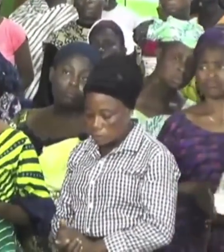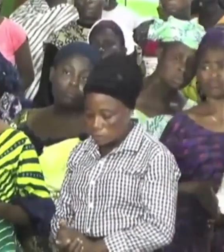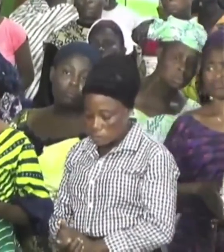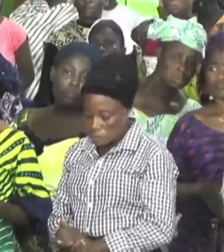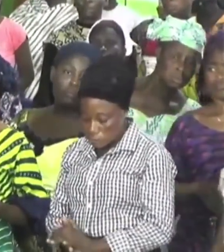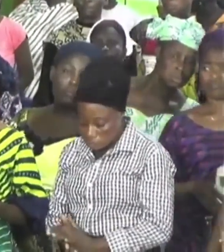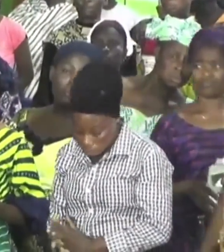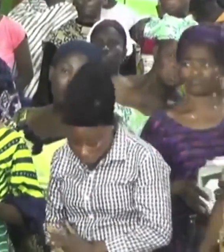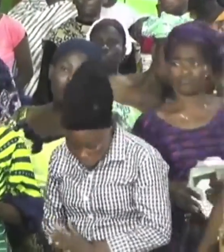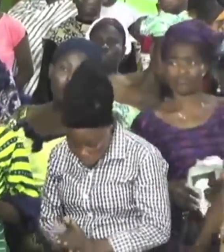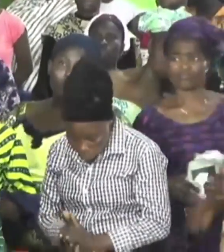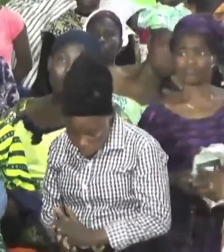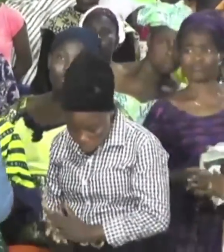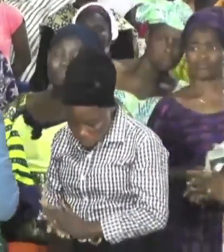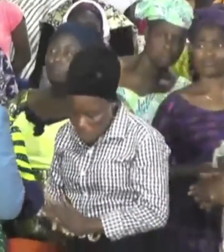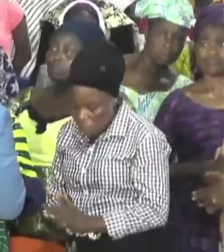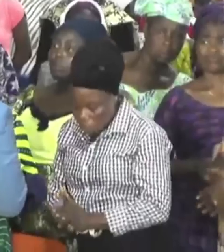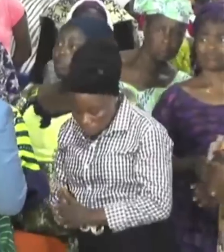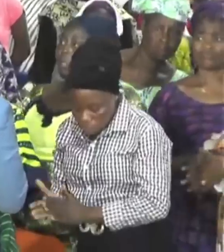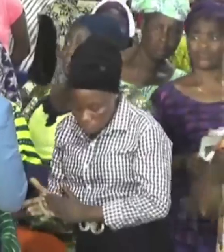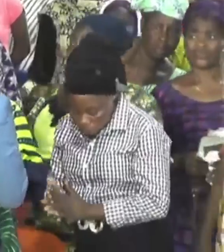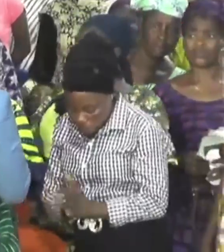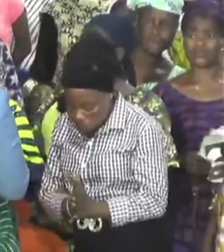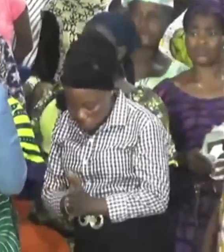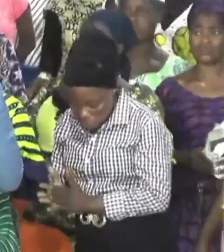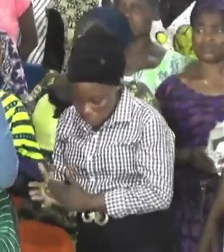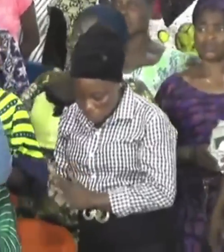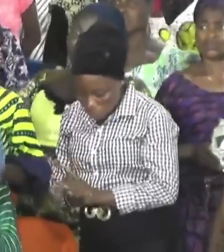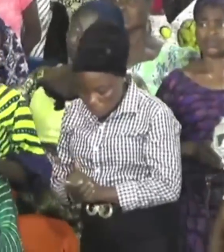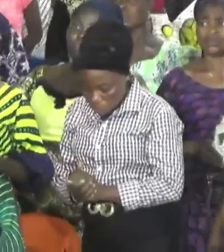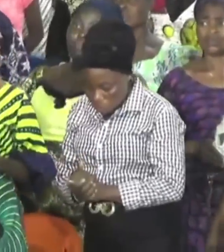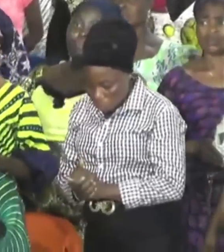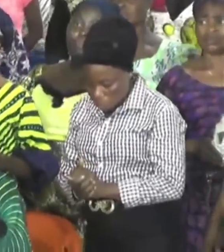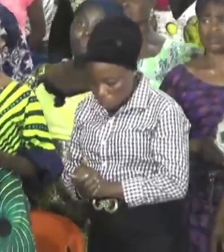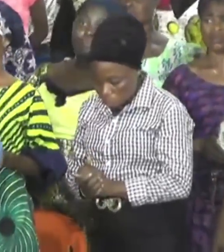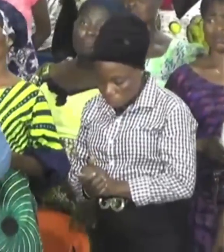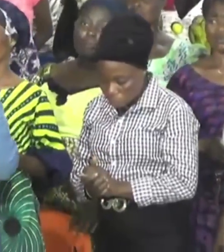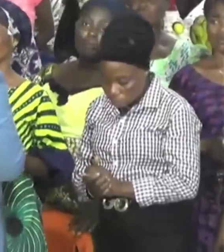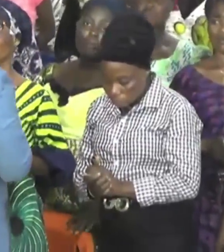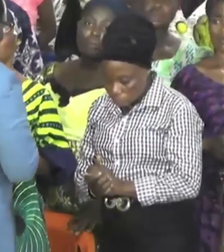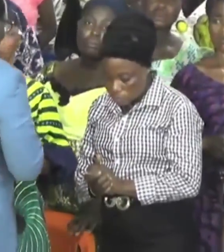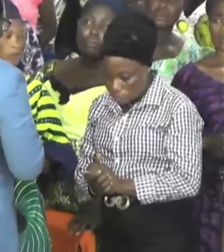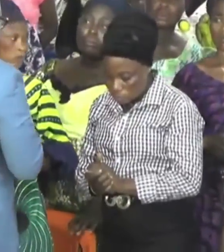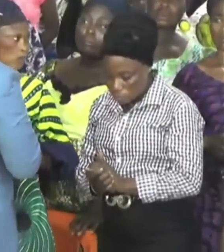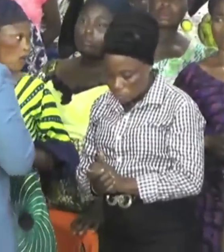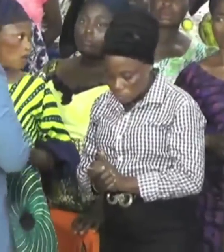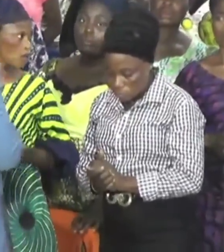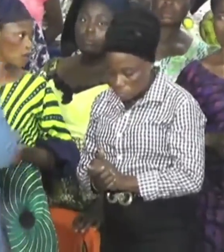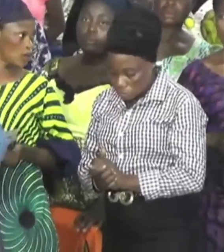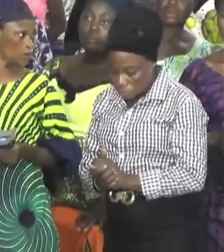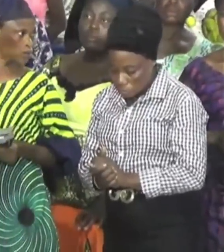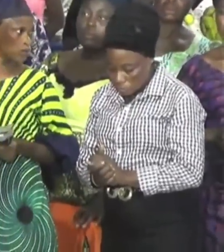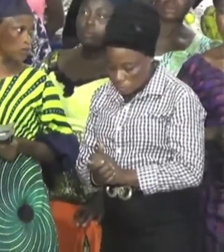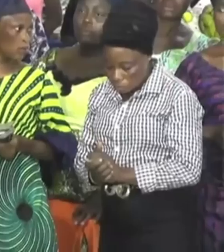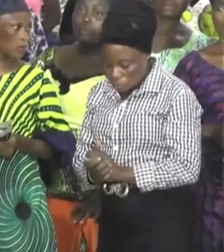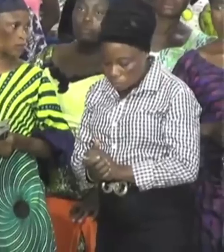kan nu fun Olorun. We open down mercy for you. Aduwa re se itewogba. Your prayer is acceptable. Olorun yen de loni. That God has come. Lati faye e soke. Amen. To lift